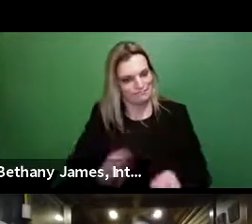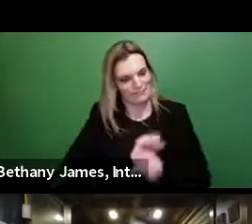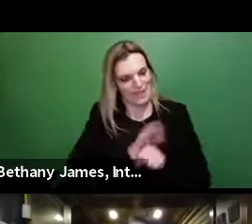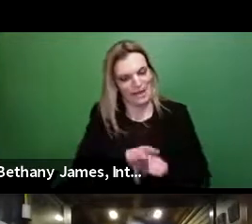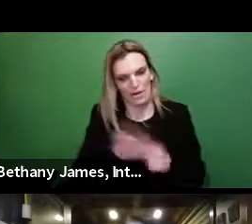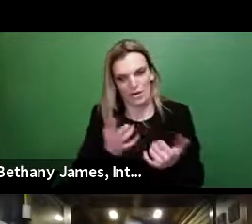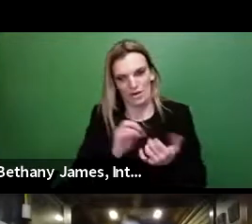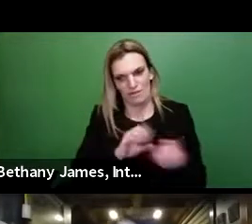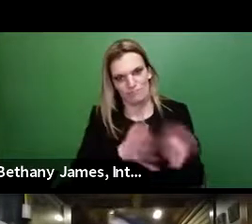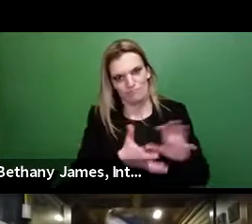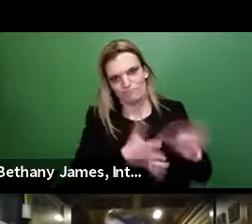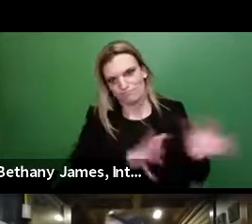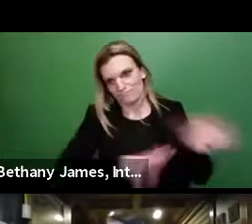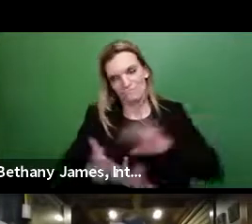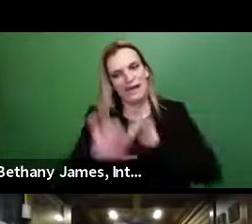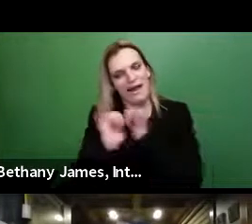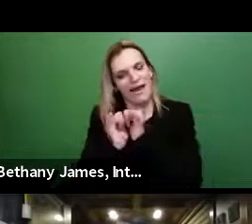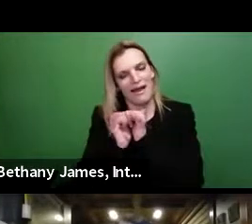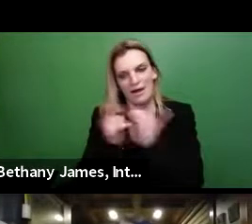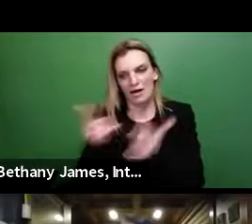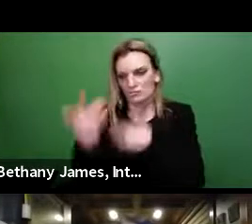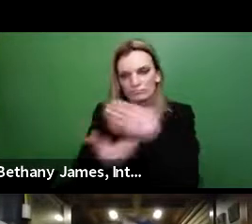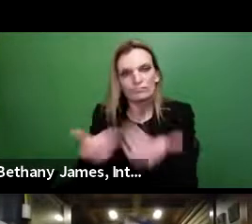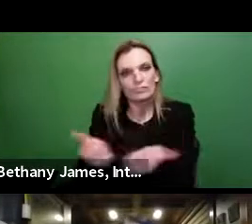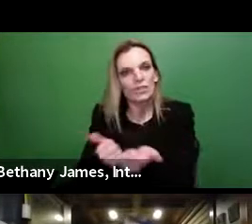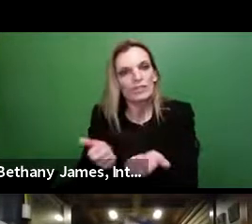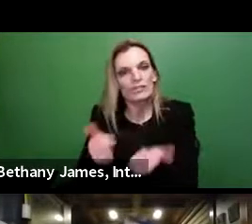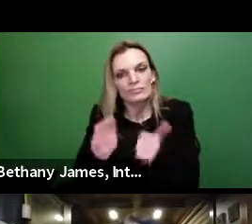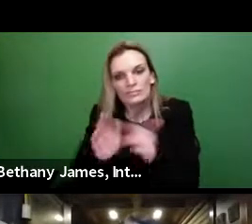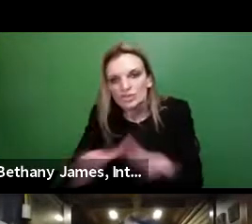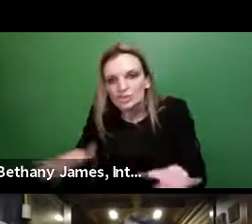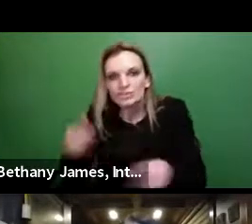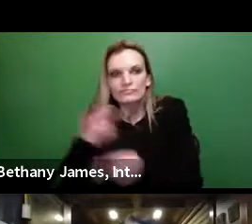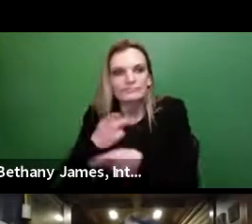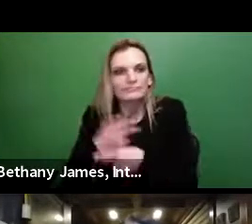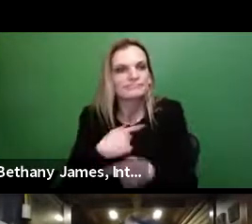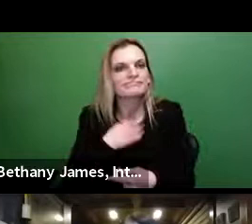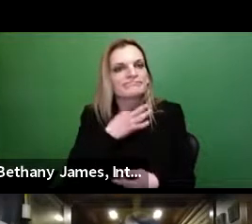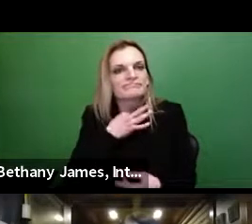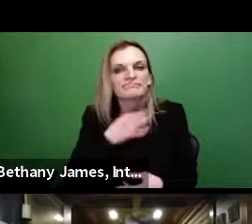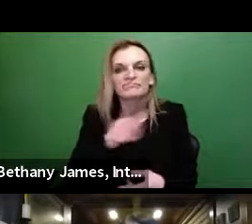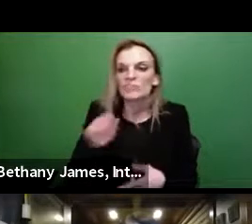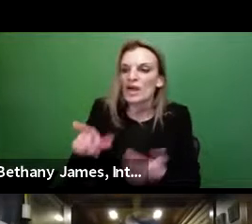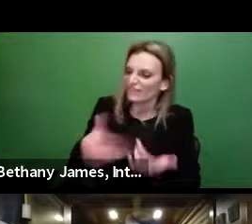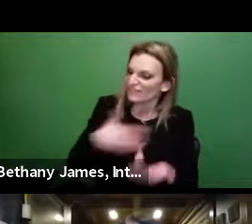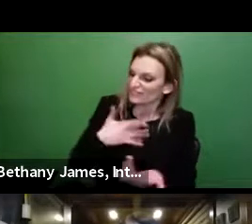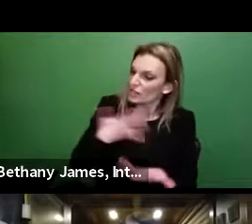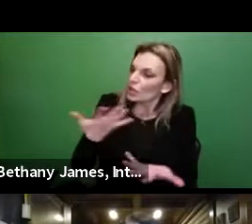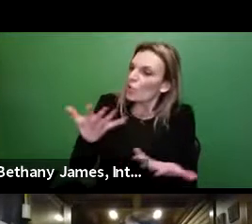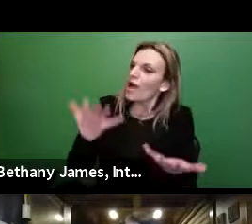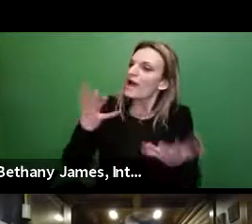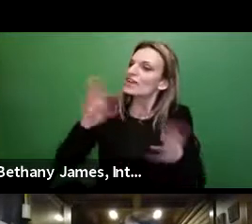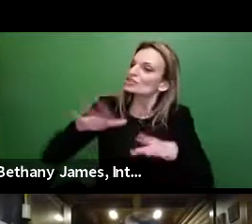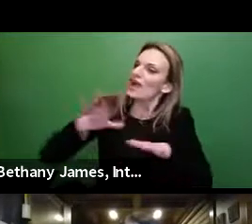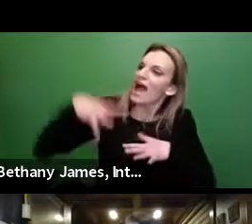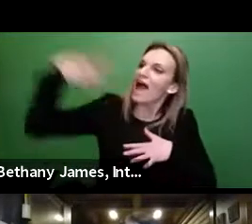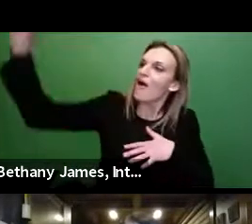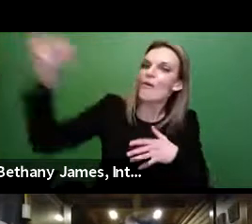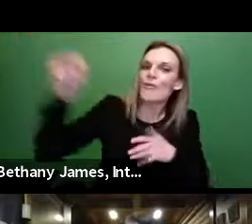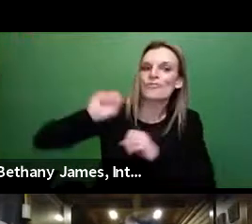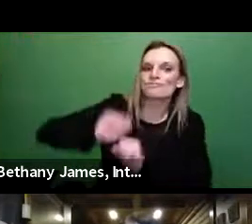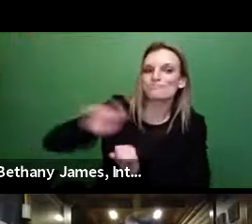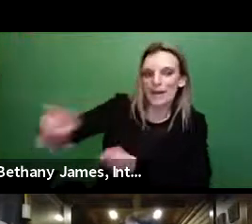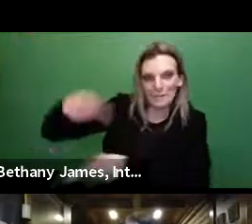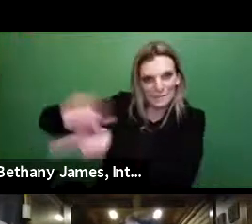it would take for them, what they would like to see in order to feel comfortable sending their children back outside the home to childcare